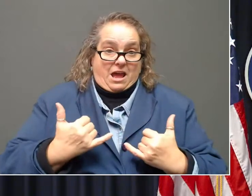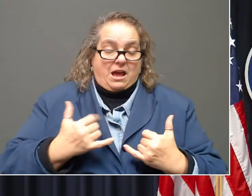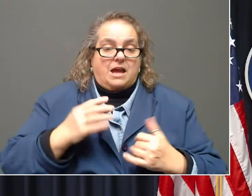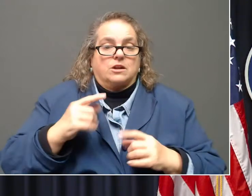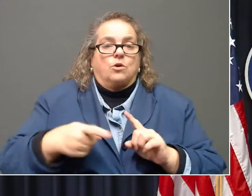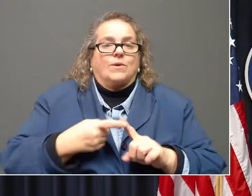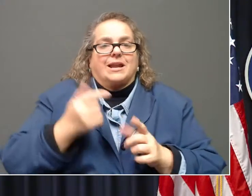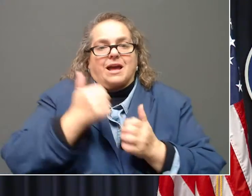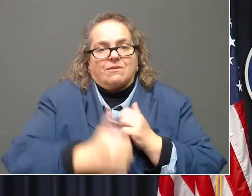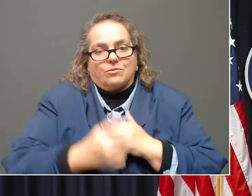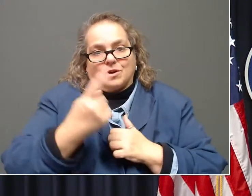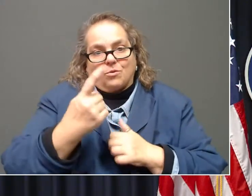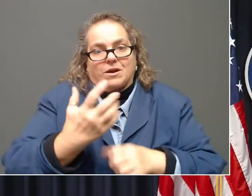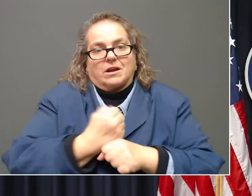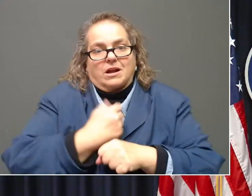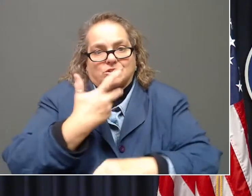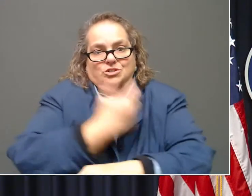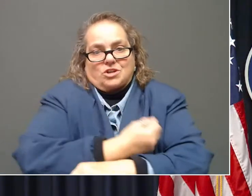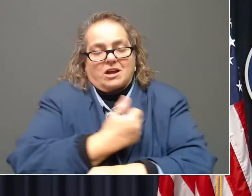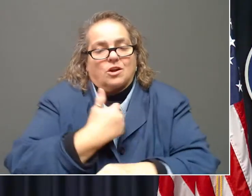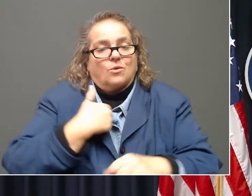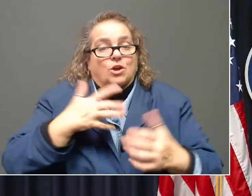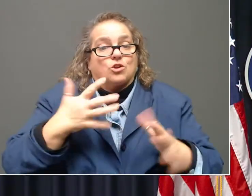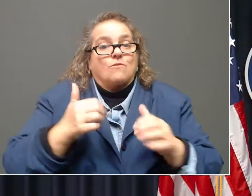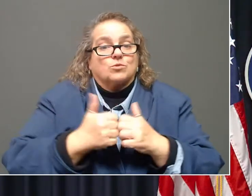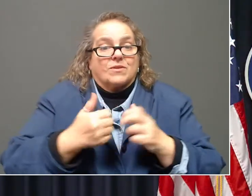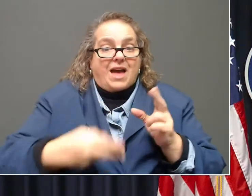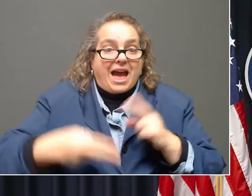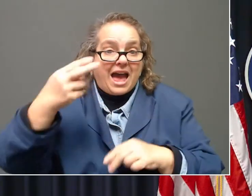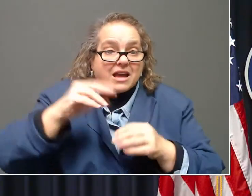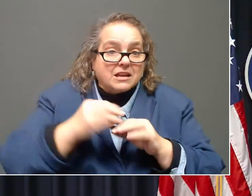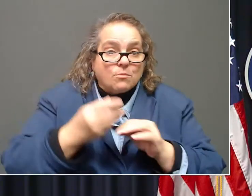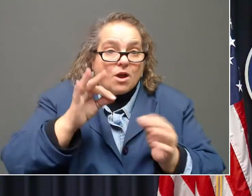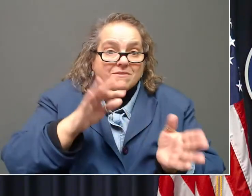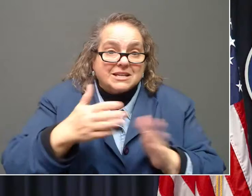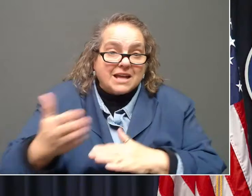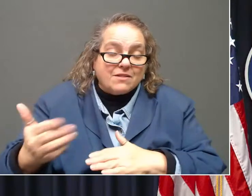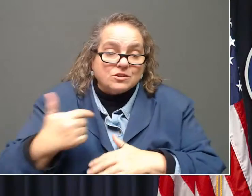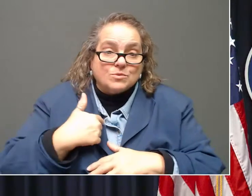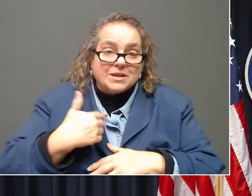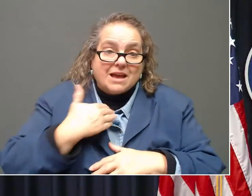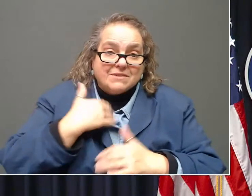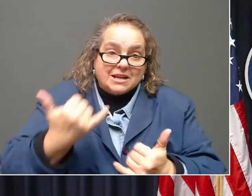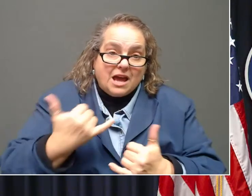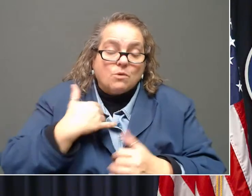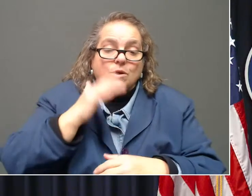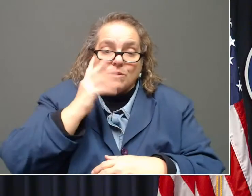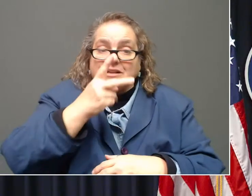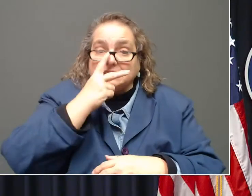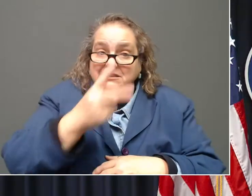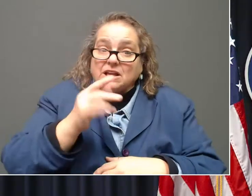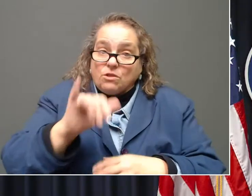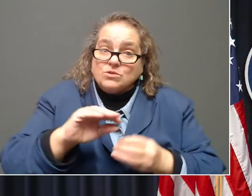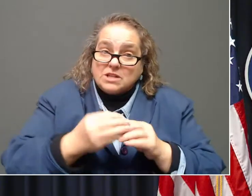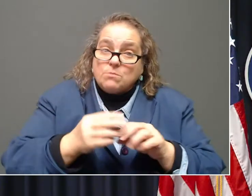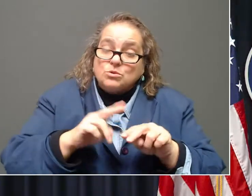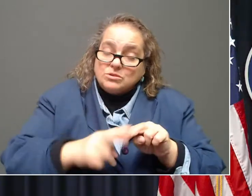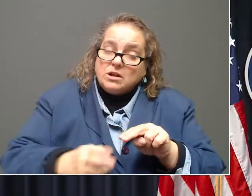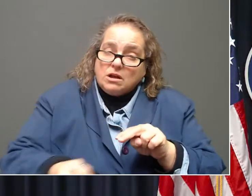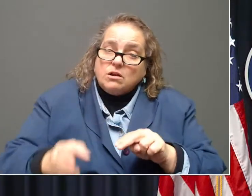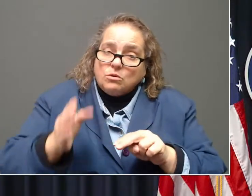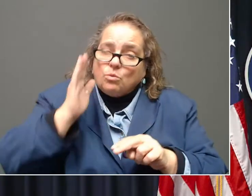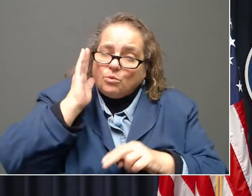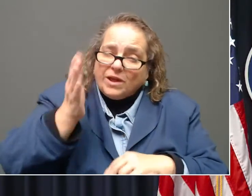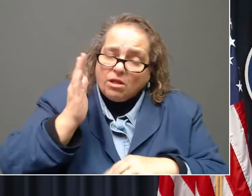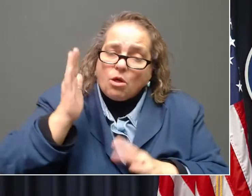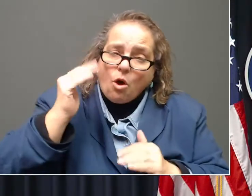And the answer to just about every anxiety out there is, unfortunately, supply. But we're building the infrastructure.